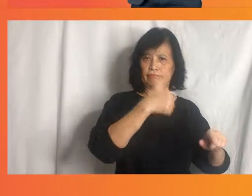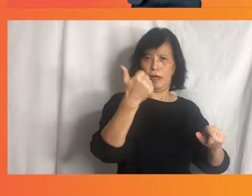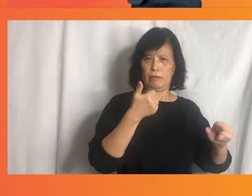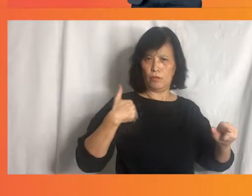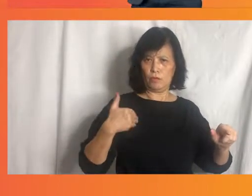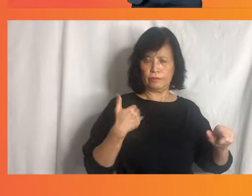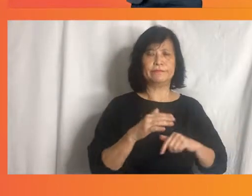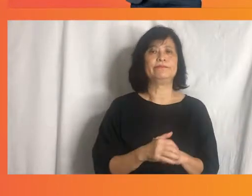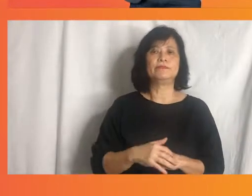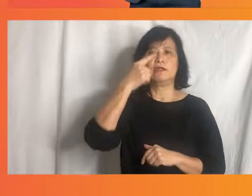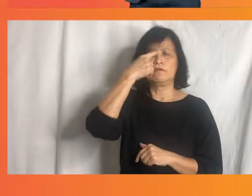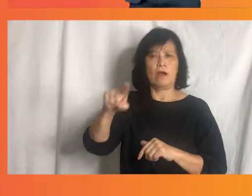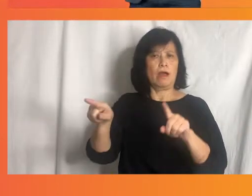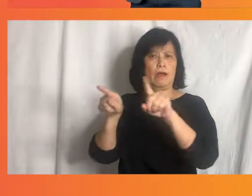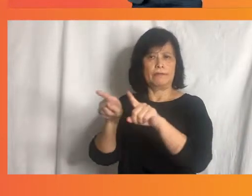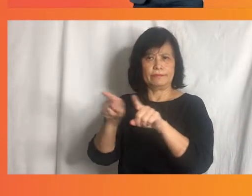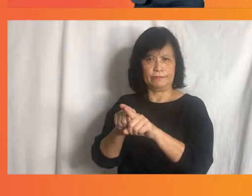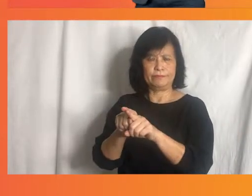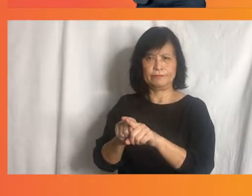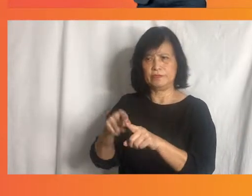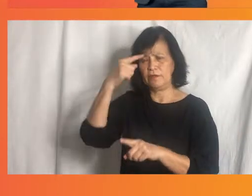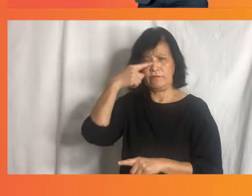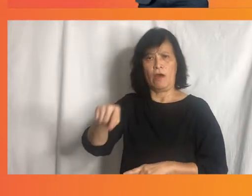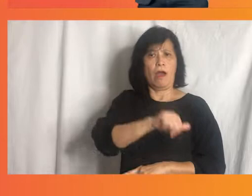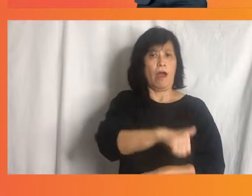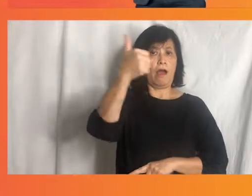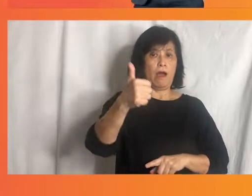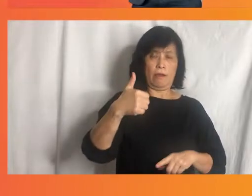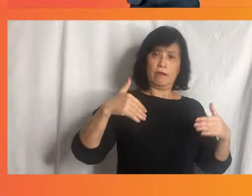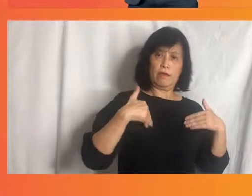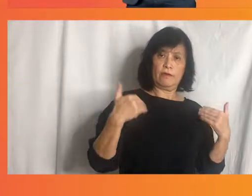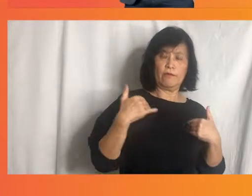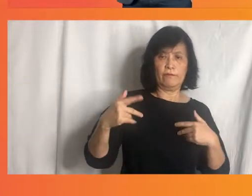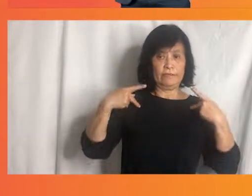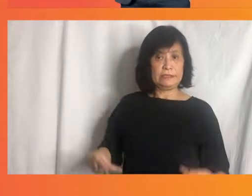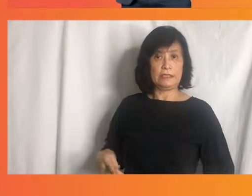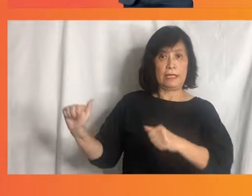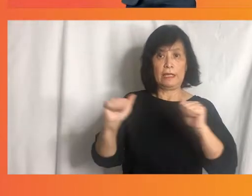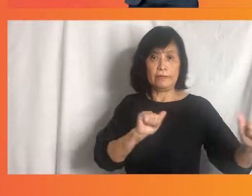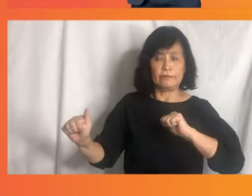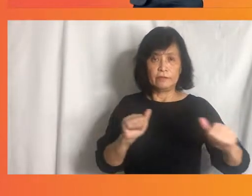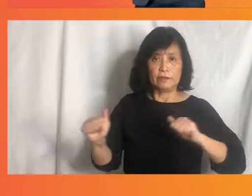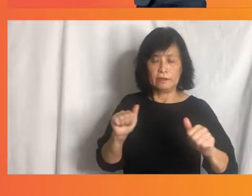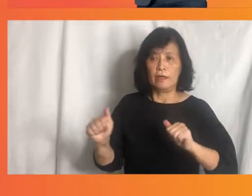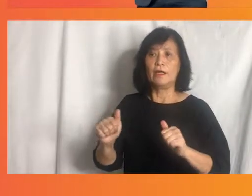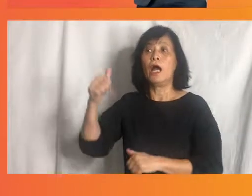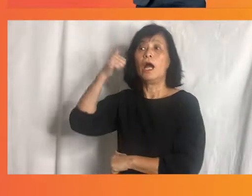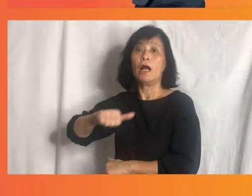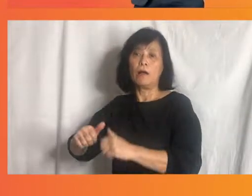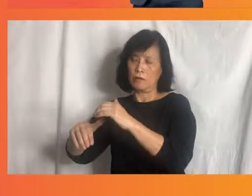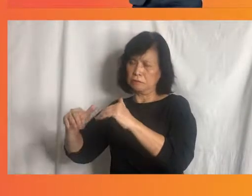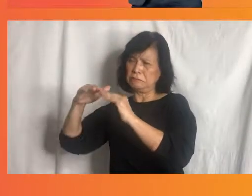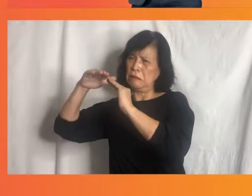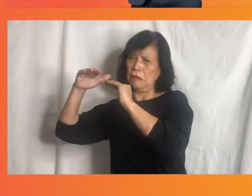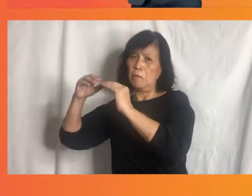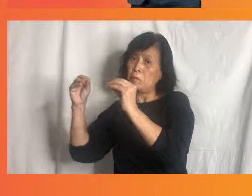Now, similar to typically developing youth, physical activity participation in girls are shown to be less than boys, with